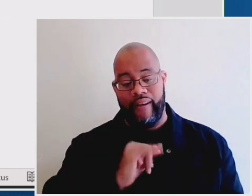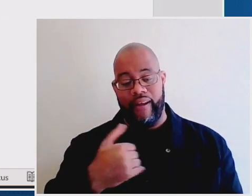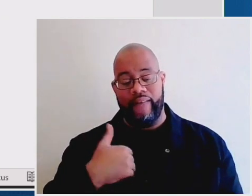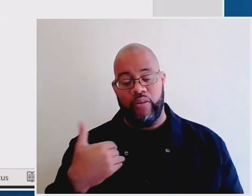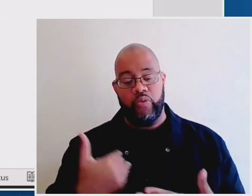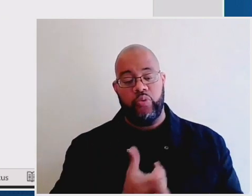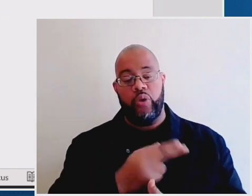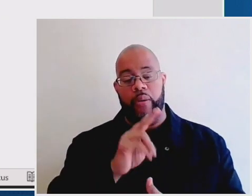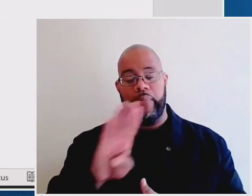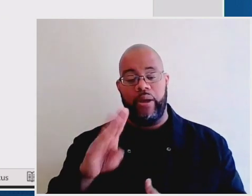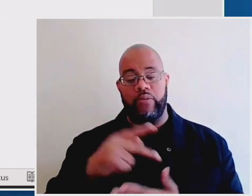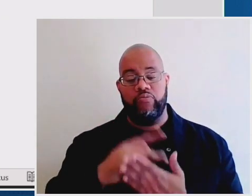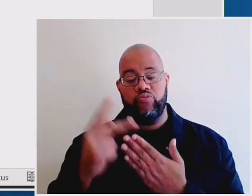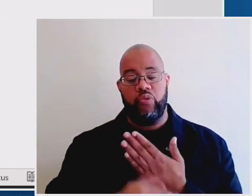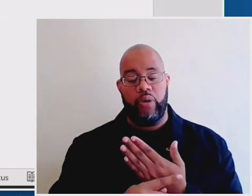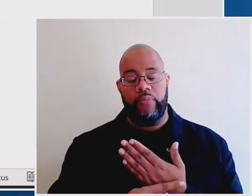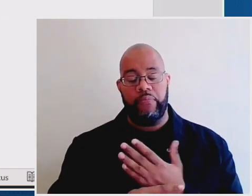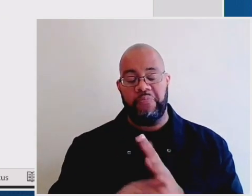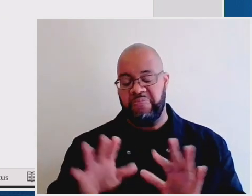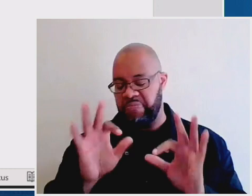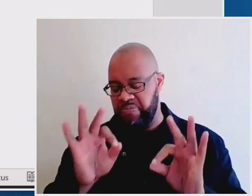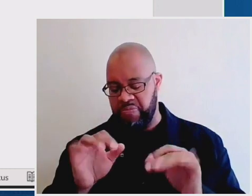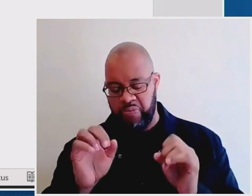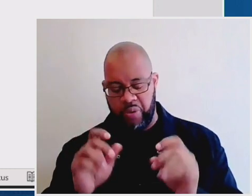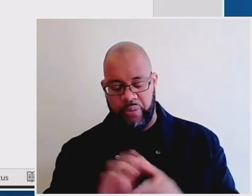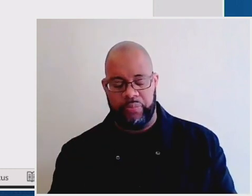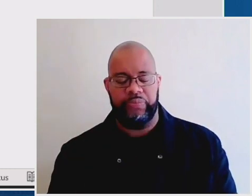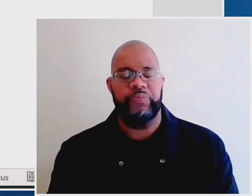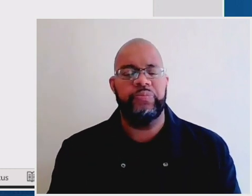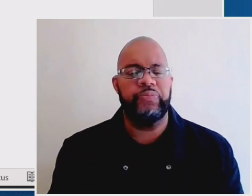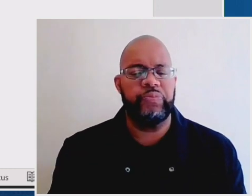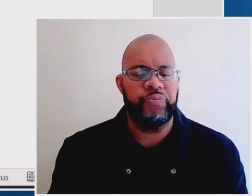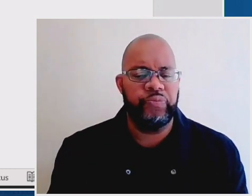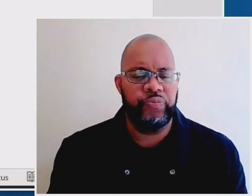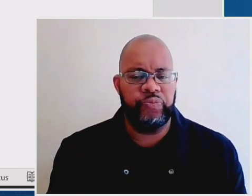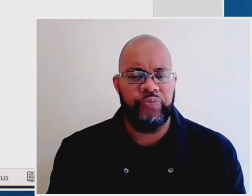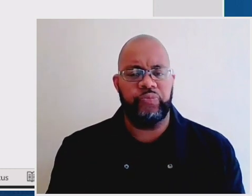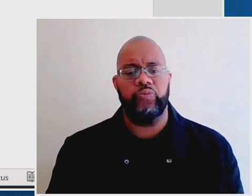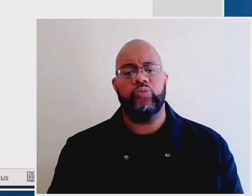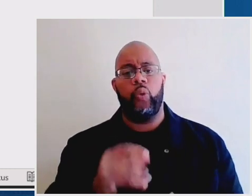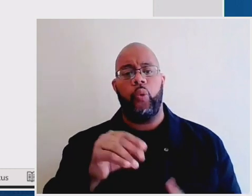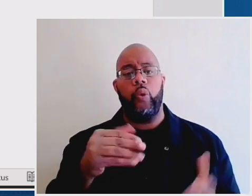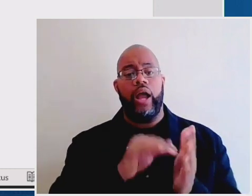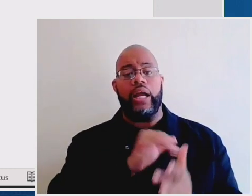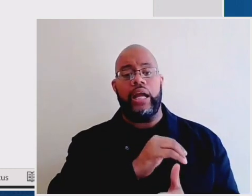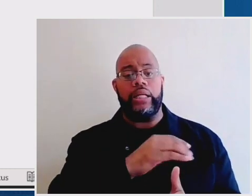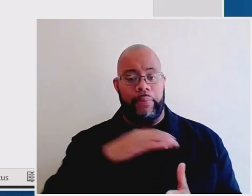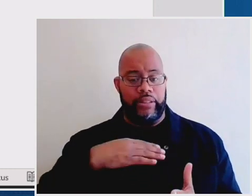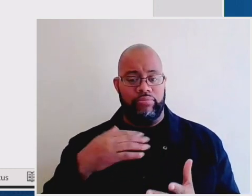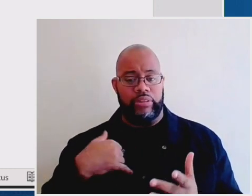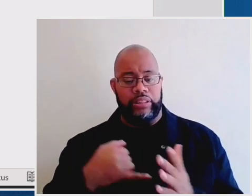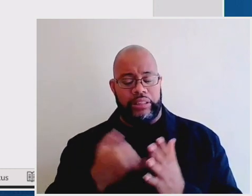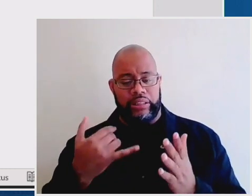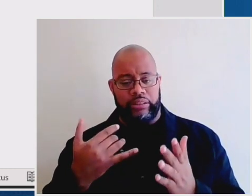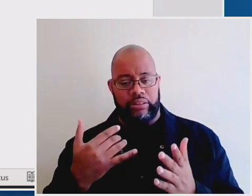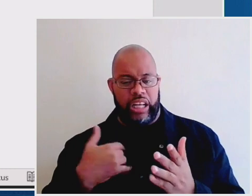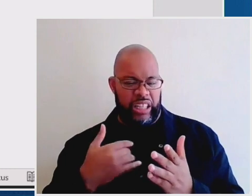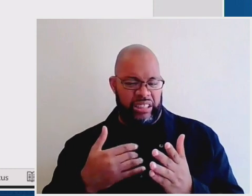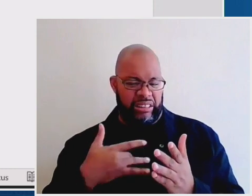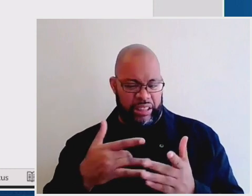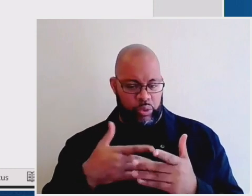bound program. Okay. Yeah, so again, as a committee, I initially introduced this, but we did discuss